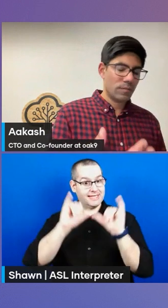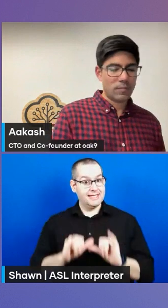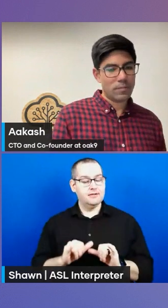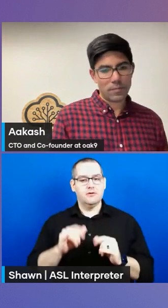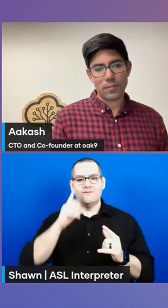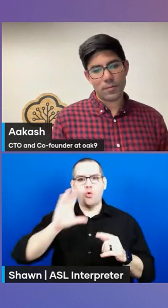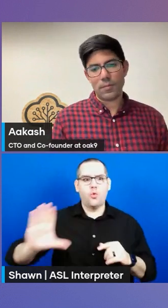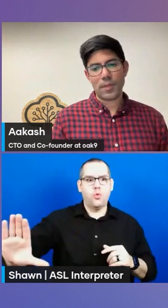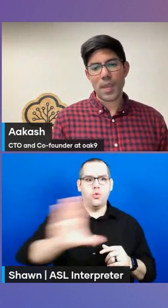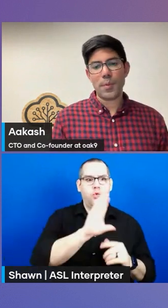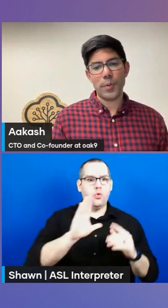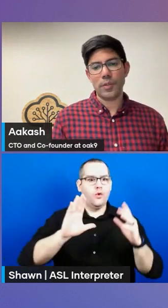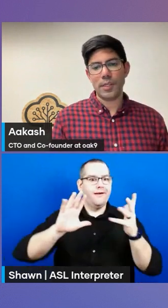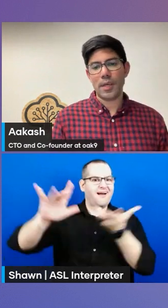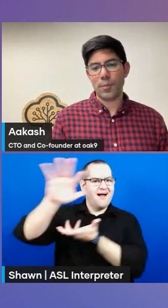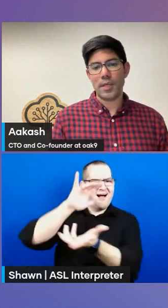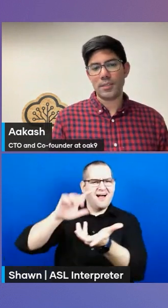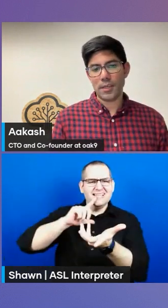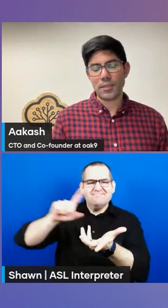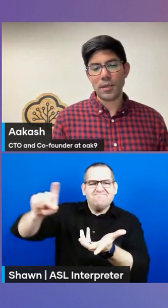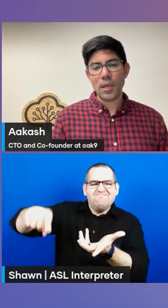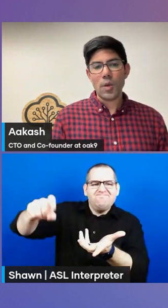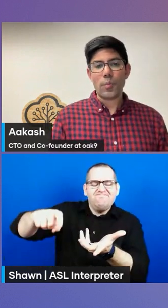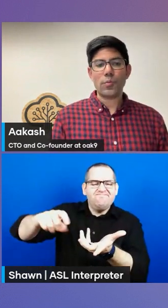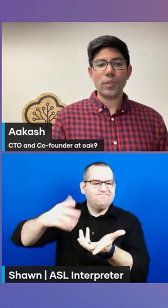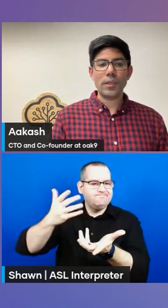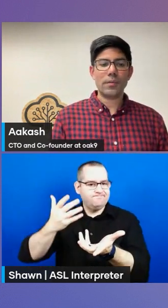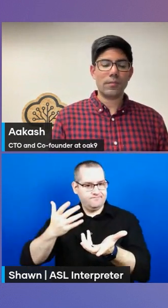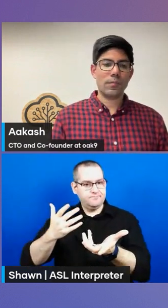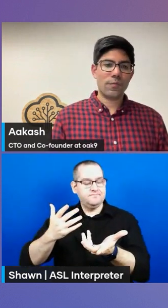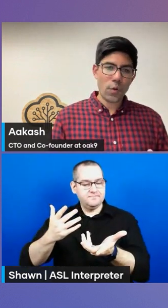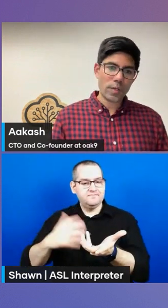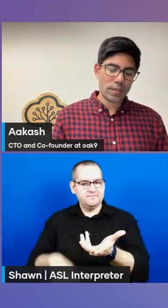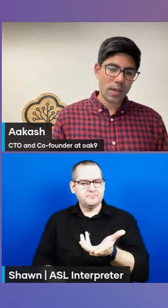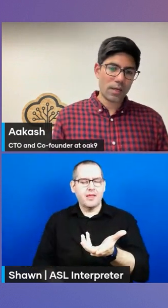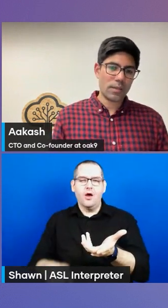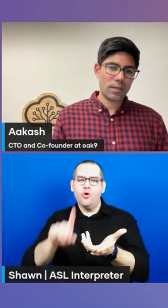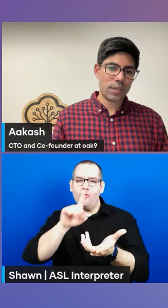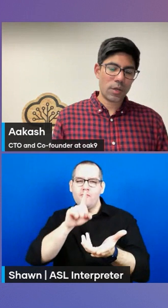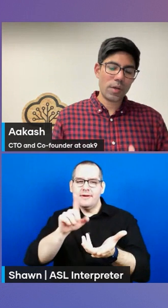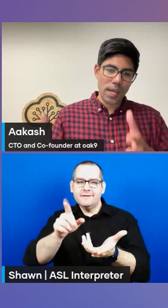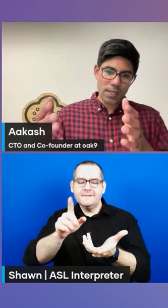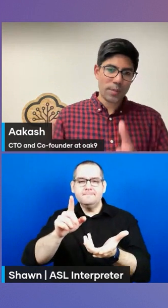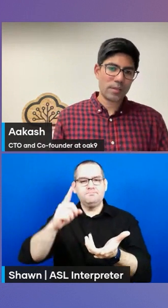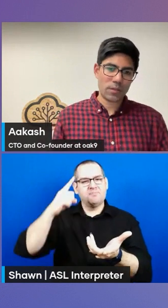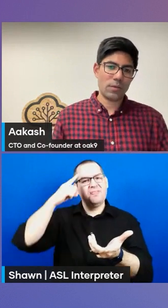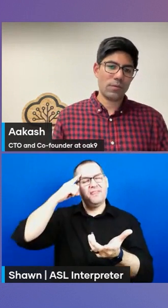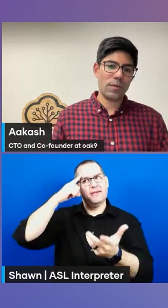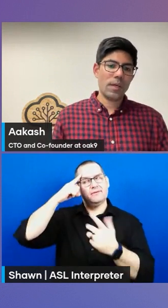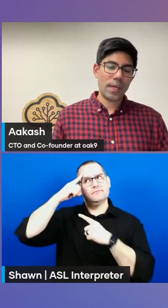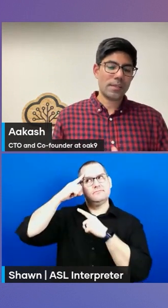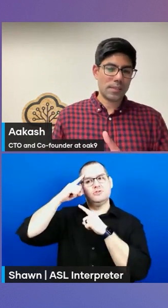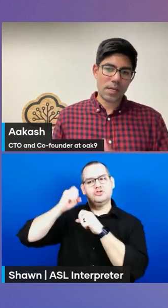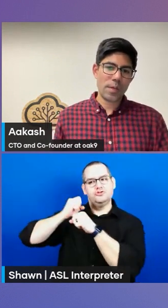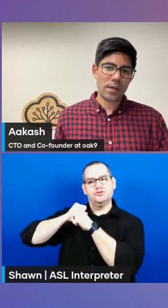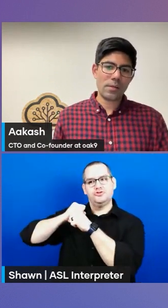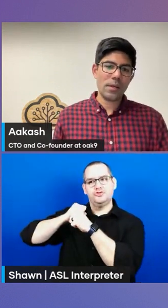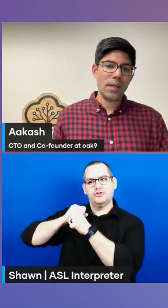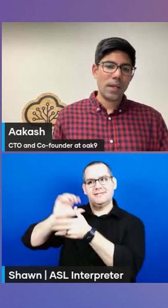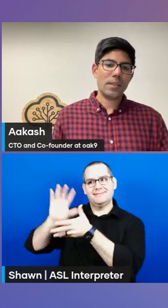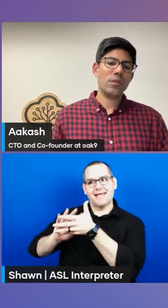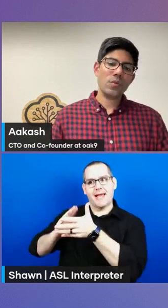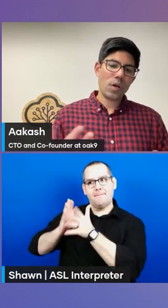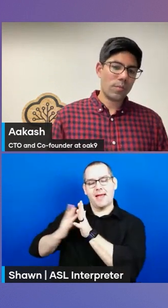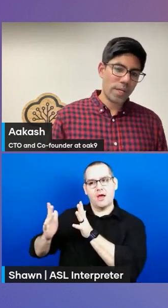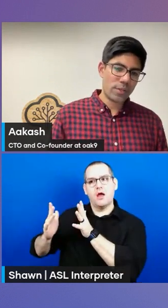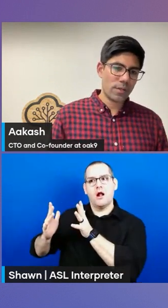cloud capability that may exist, but really focus on the security aspects of that design pattern,